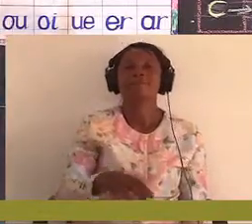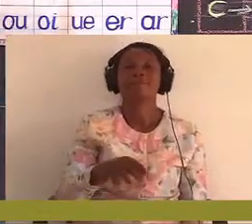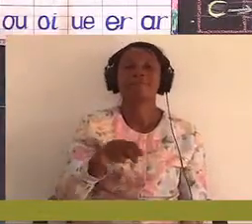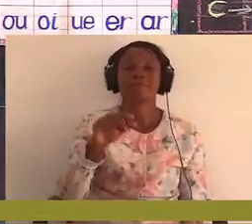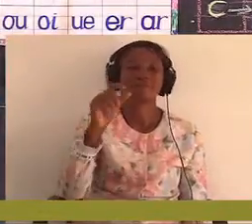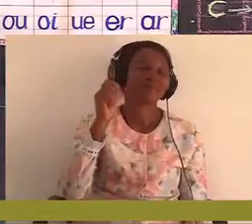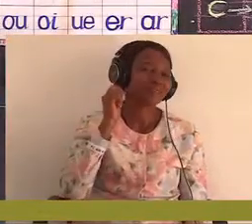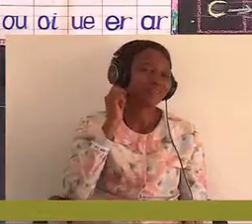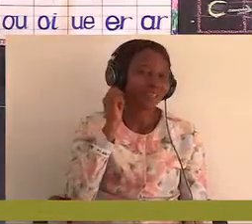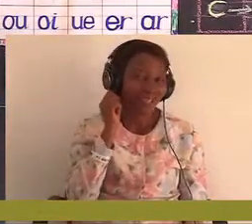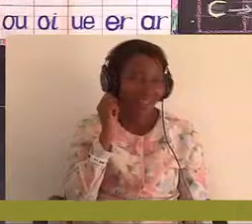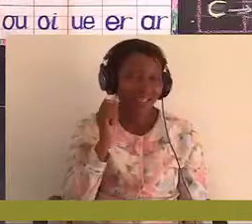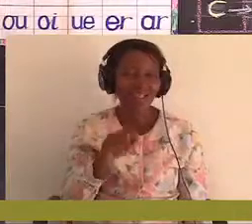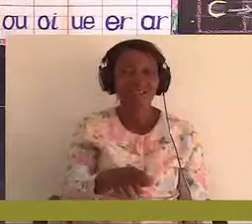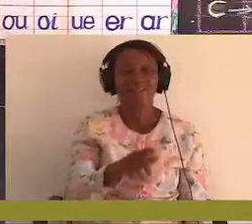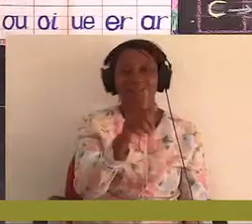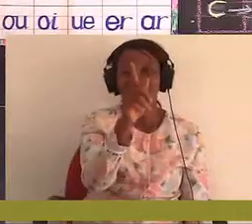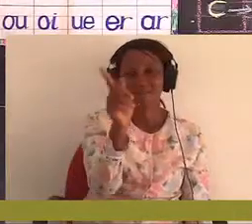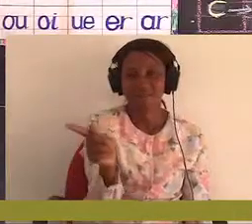girl.